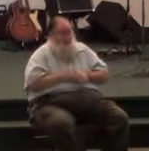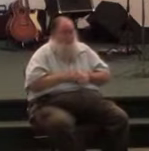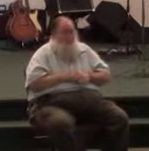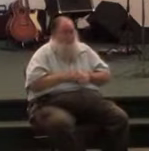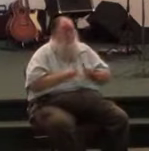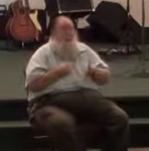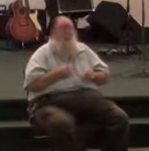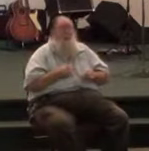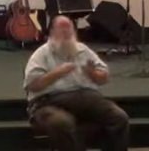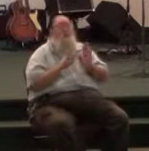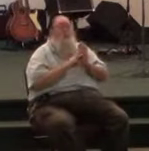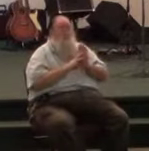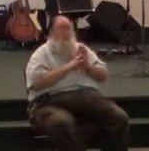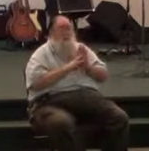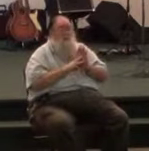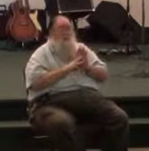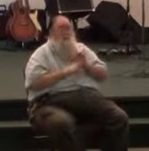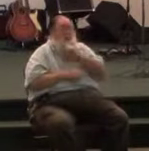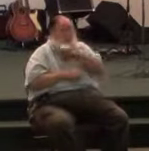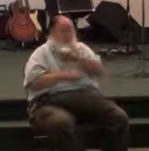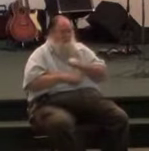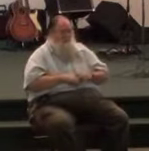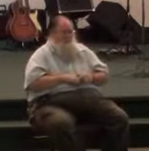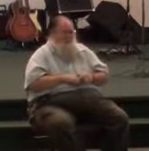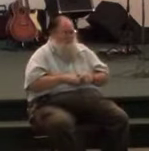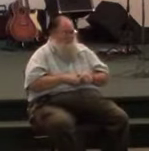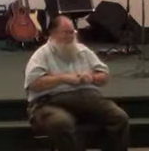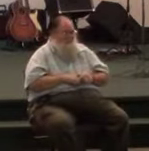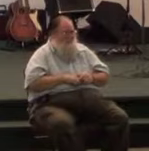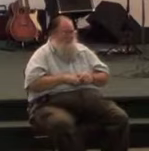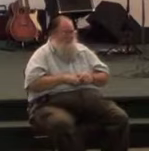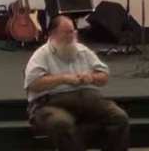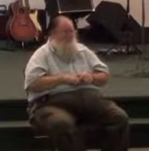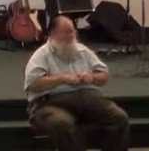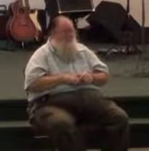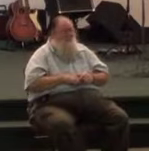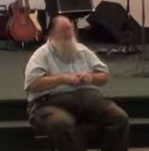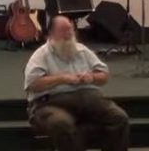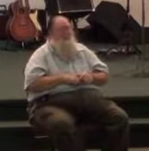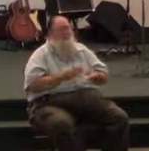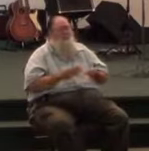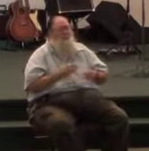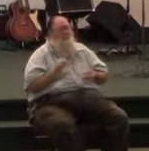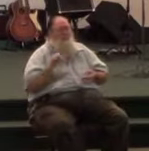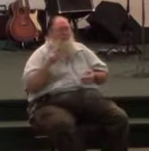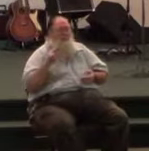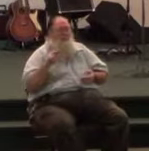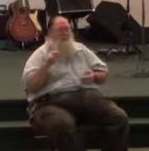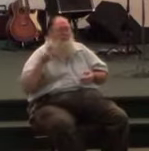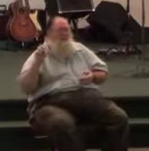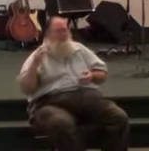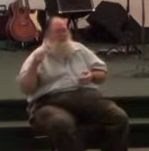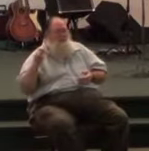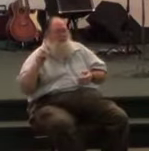But I'm going to be witnessing over there. And there's going to be Mark and Roger, the